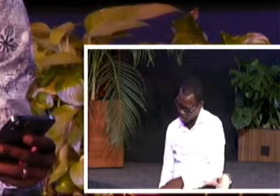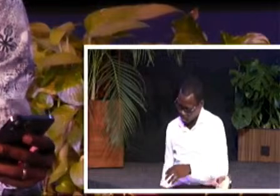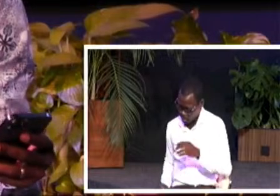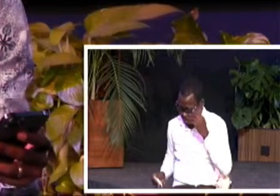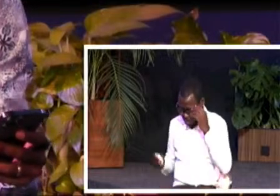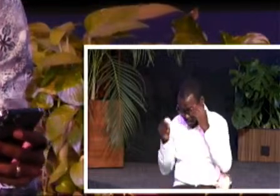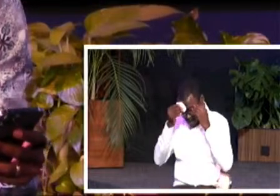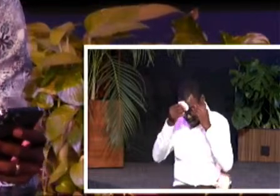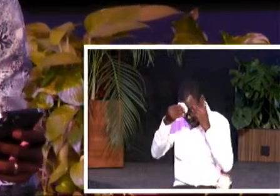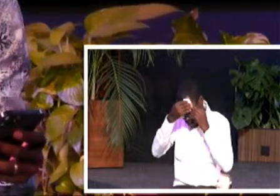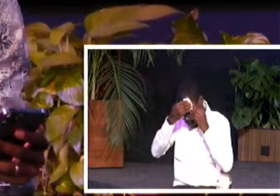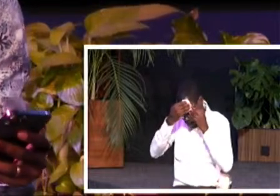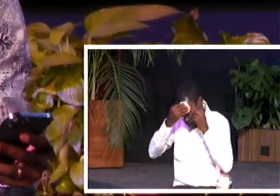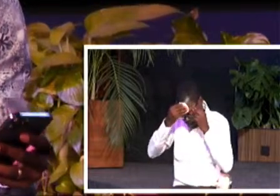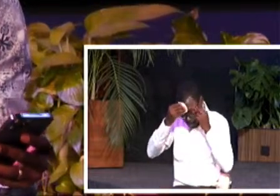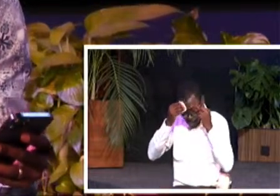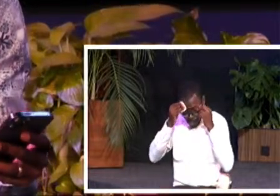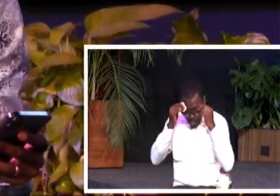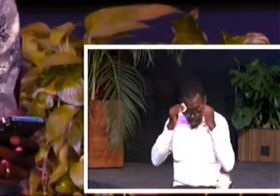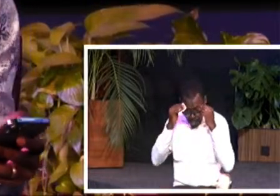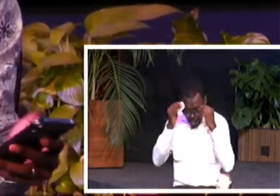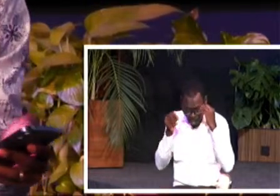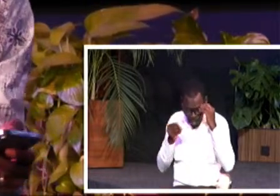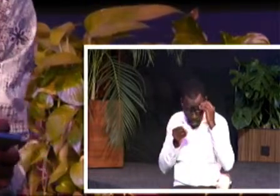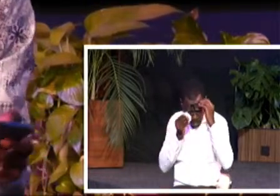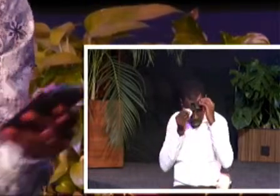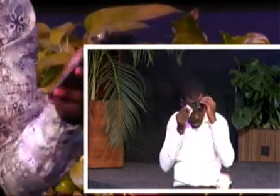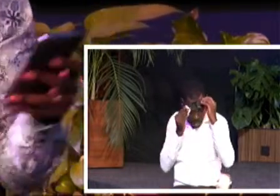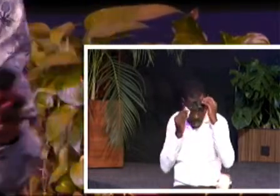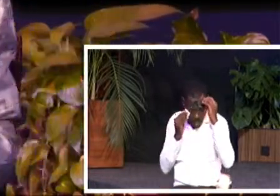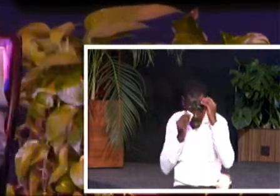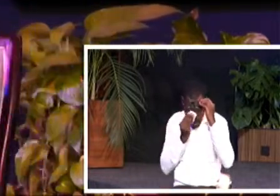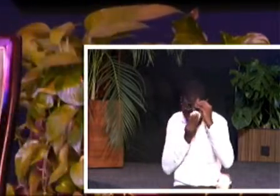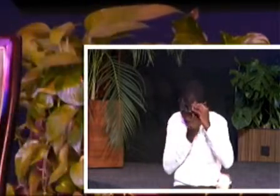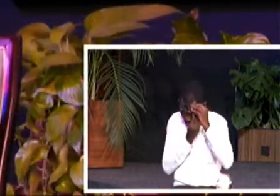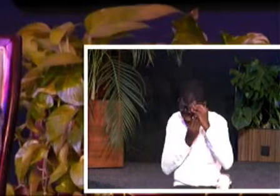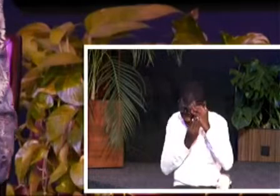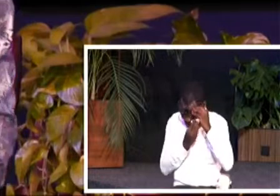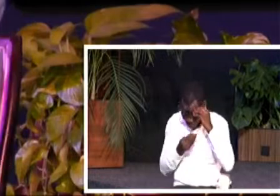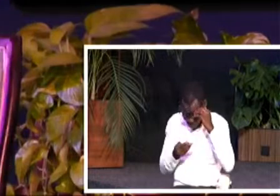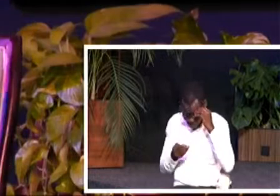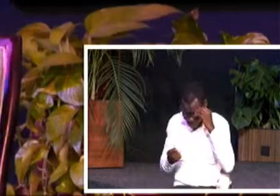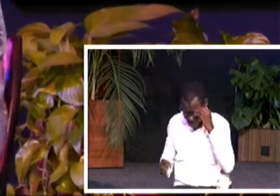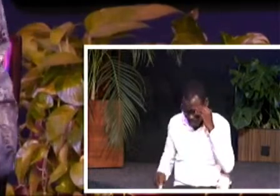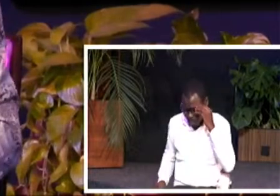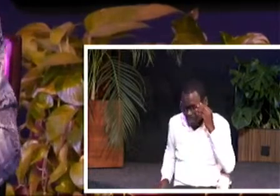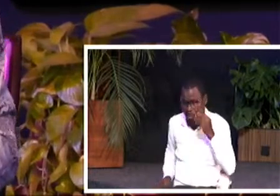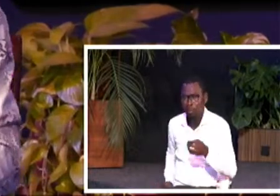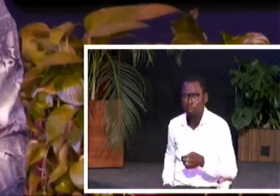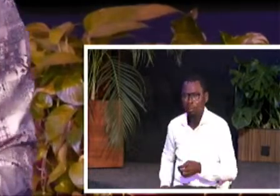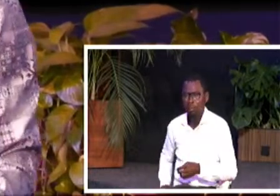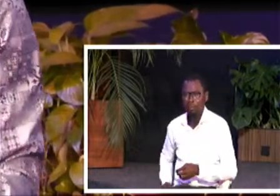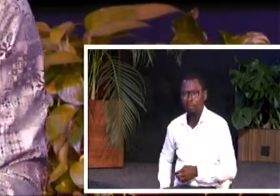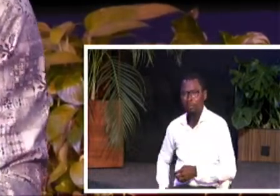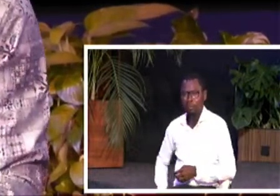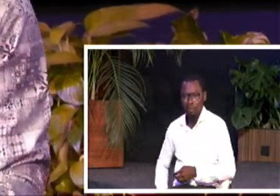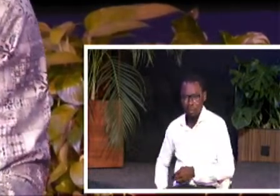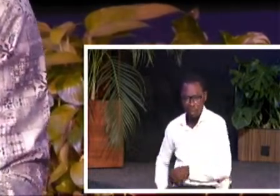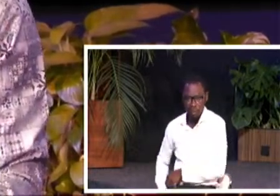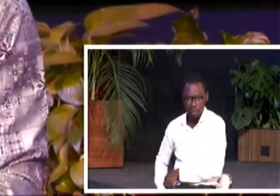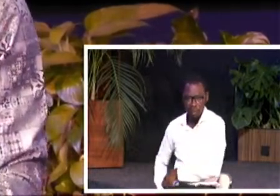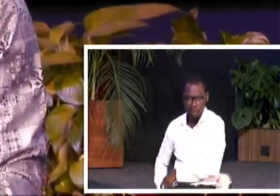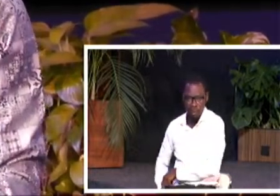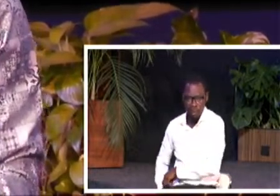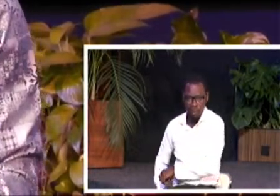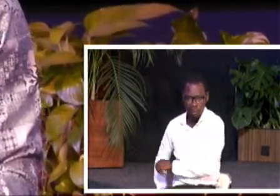Manye Sakua Saki says, thought-provoking. You guys are making people think too hard. All right, let's go to you. Yes, your first name and your